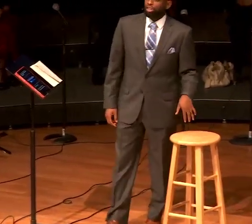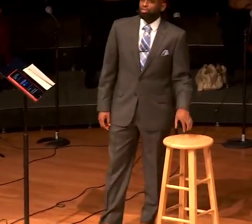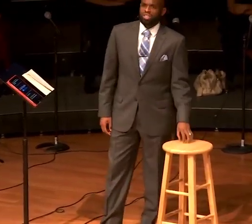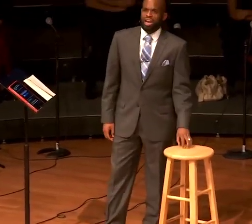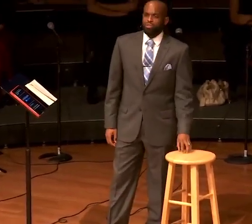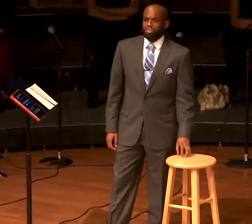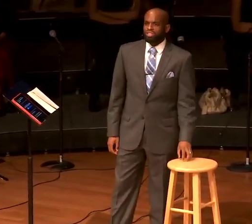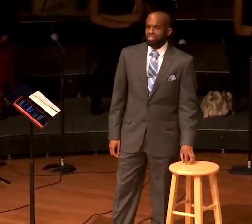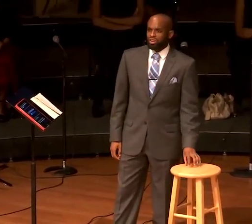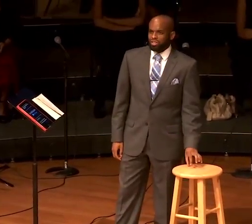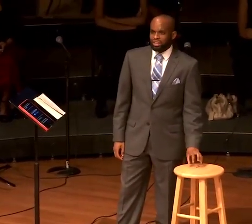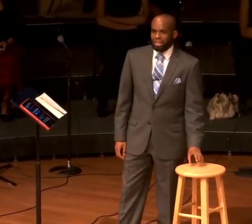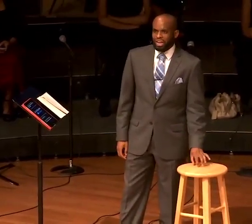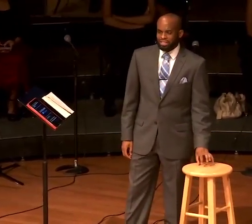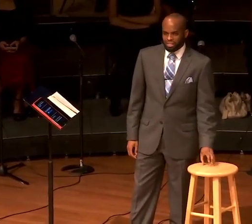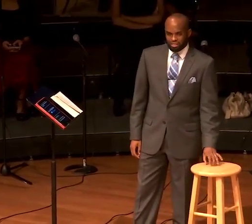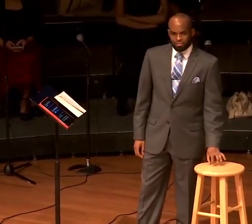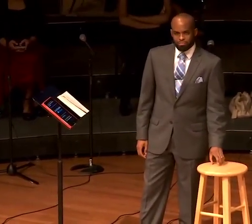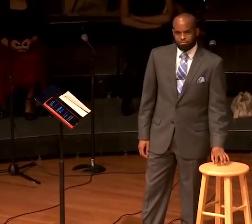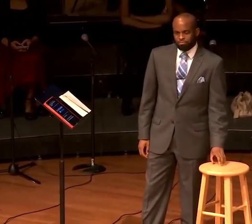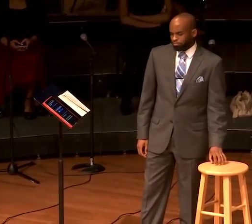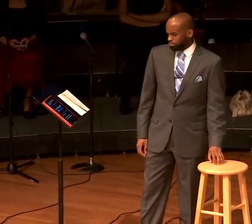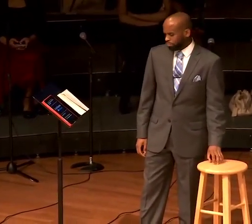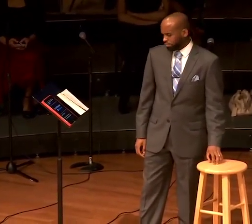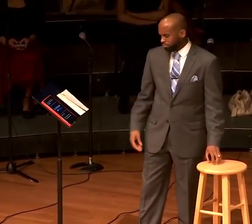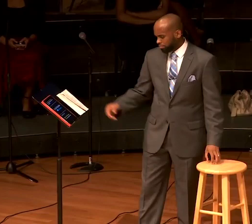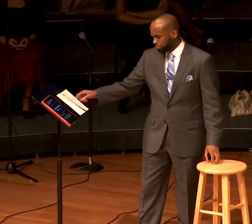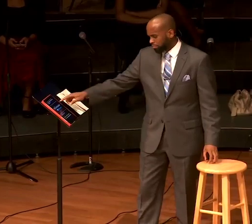I want to close now with this thought and idea.